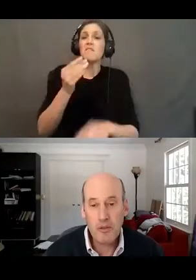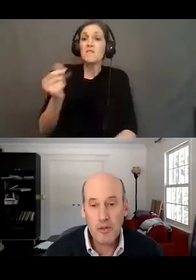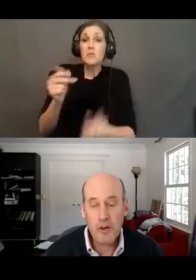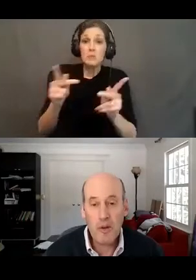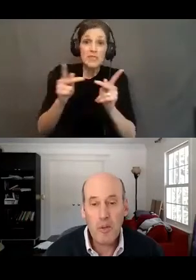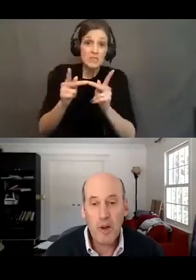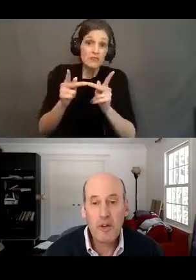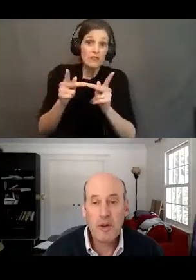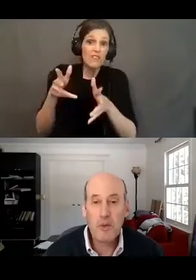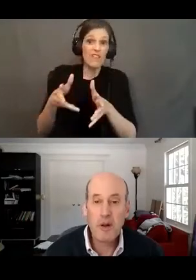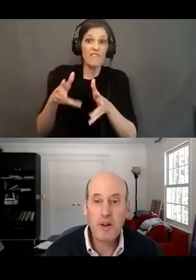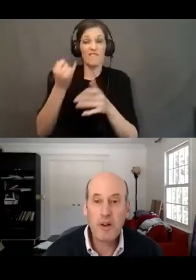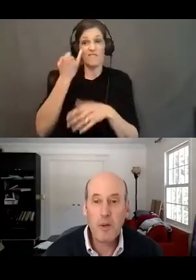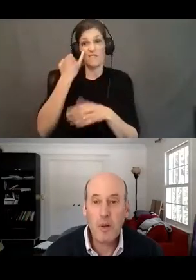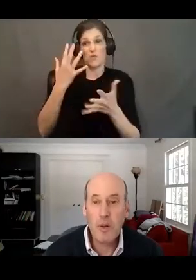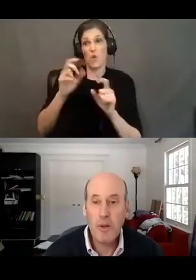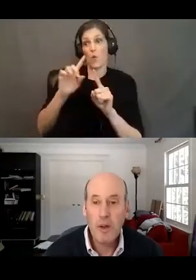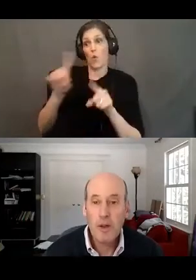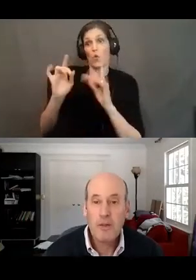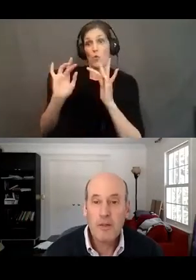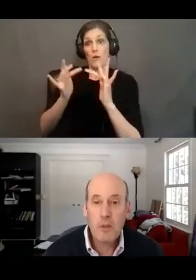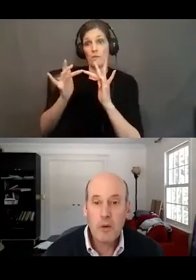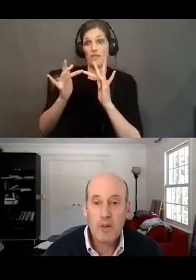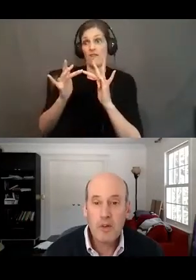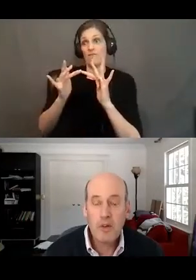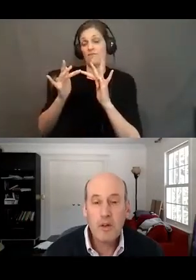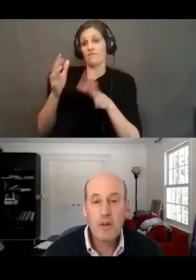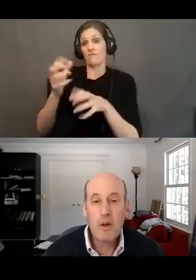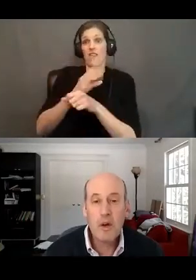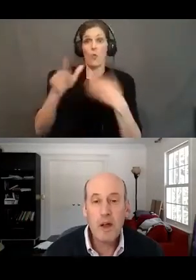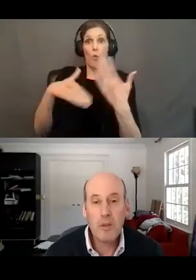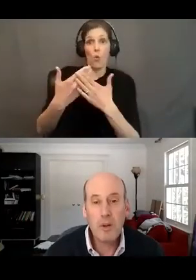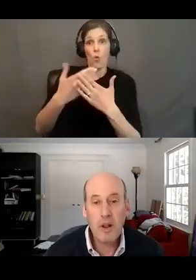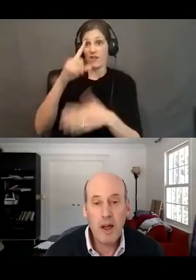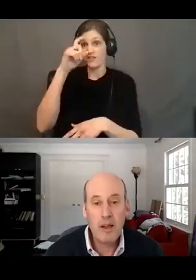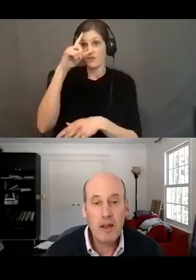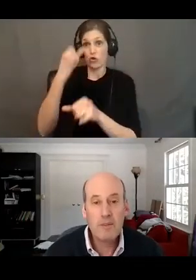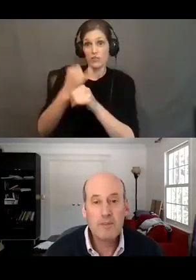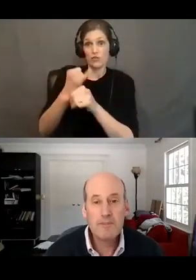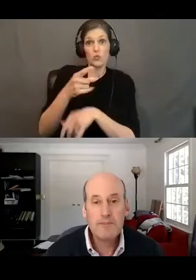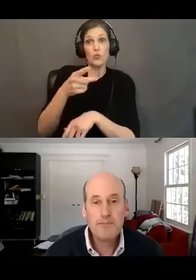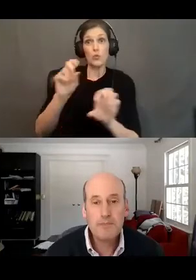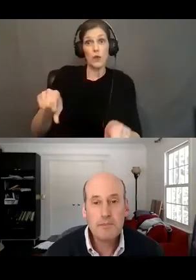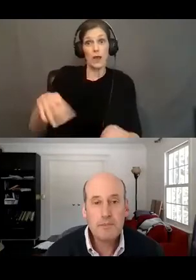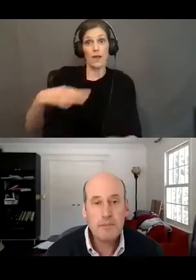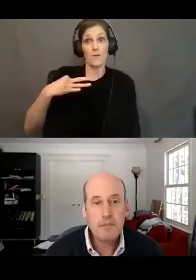left. So if you go to that website and want to get the whole Summer Institute, you can go ahead and apply.